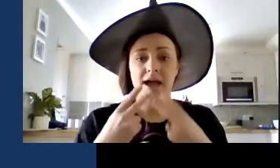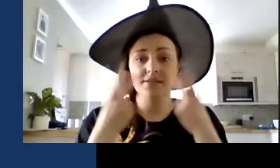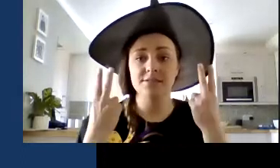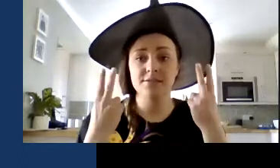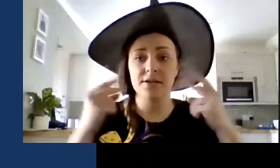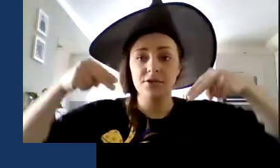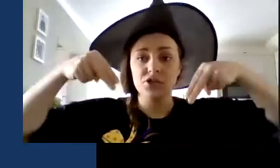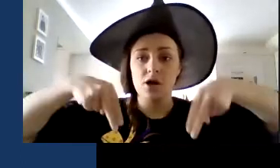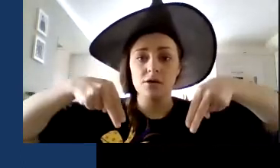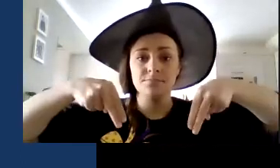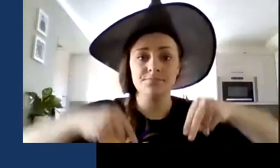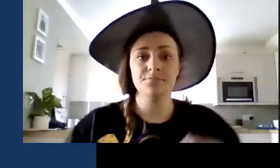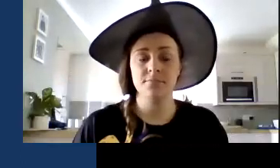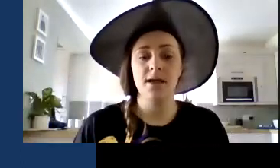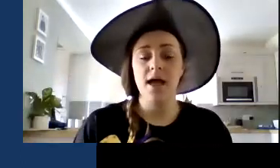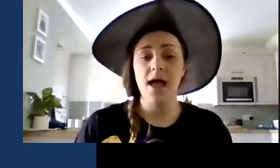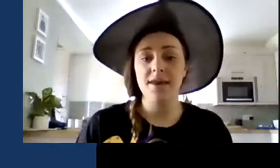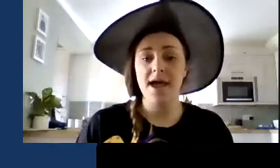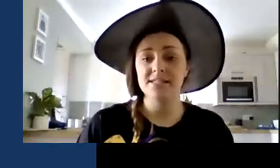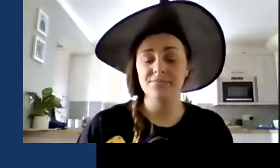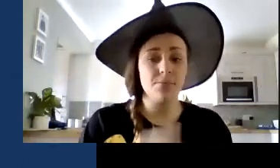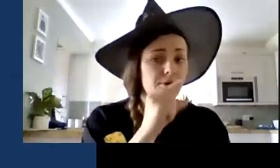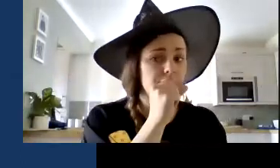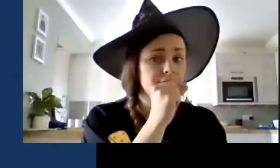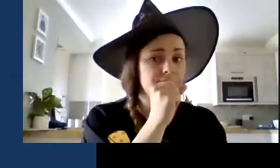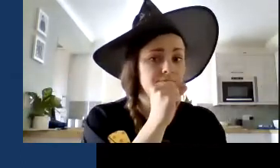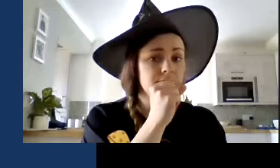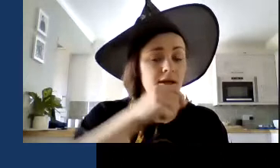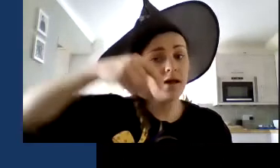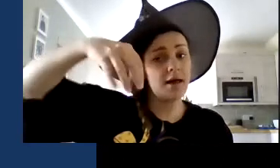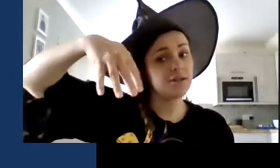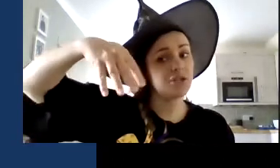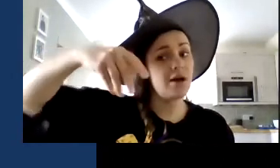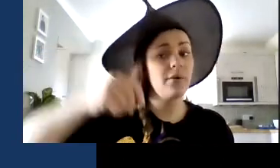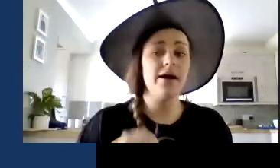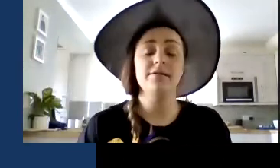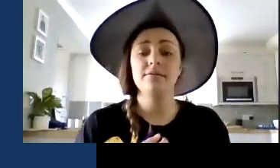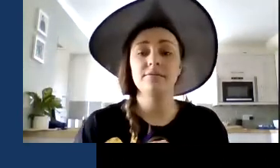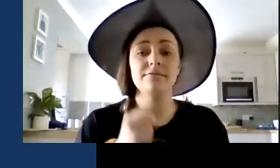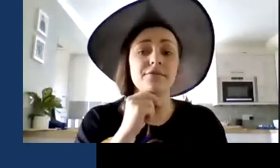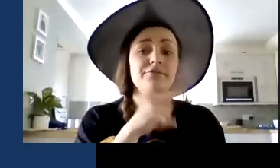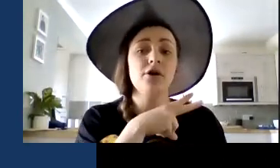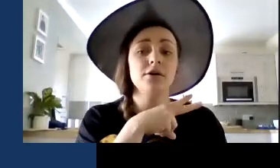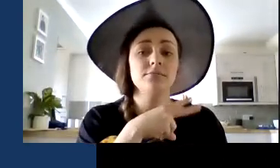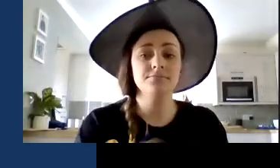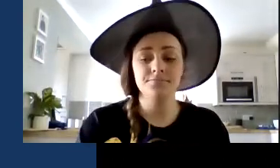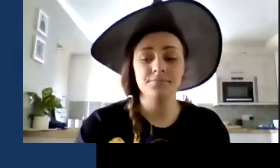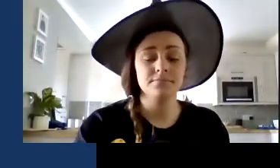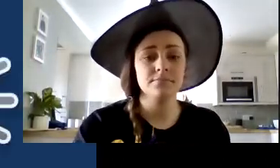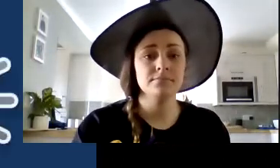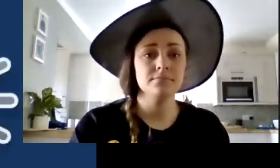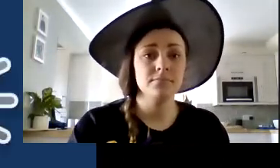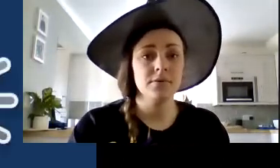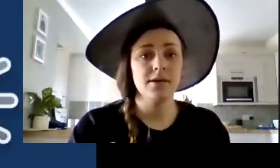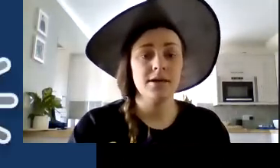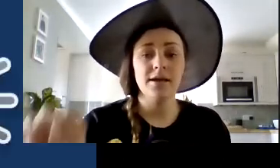and the cat and the dog, a nest for the bird, and a shower for the frog.